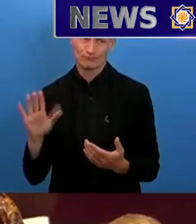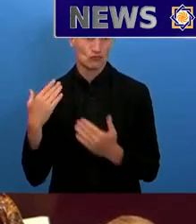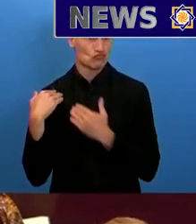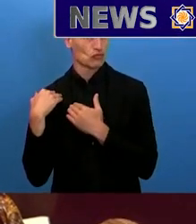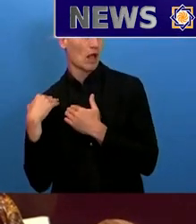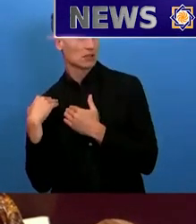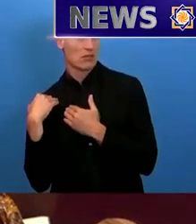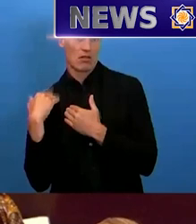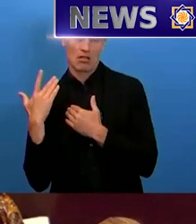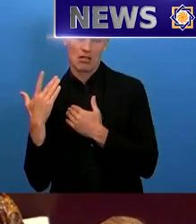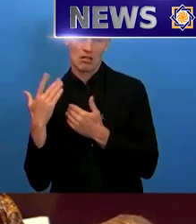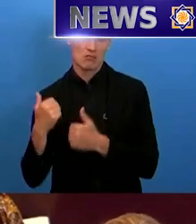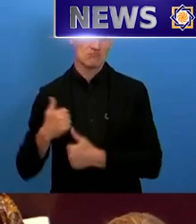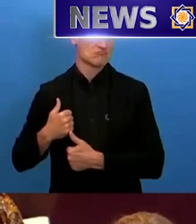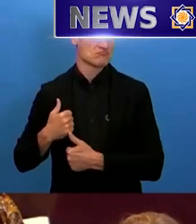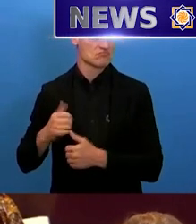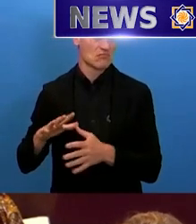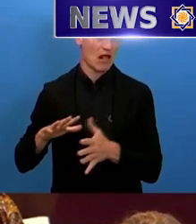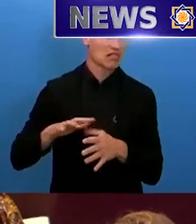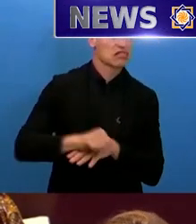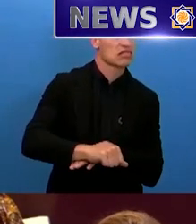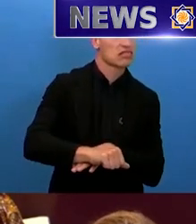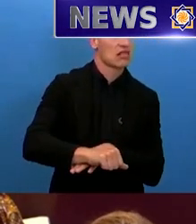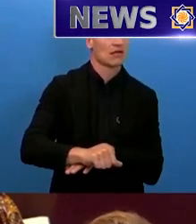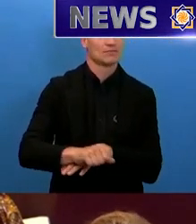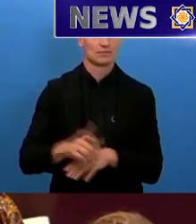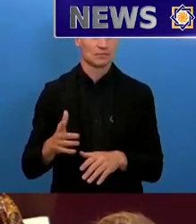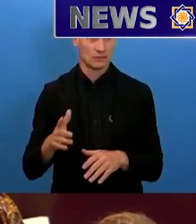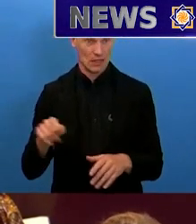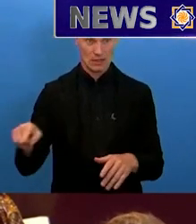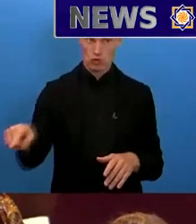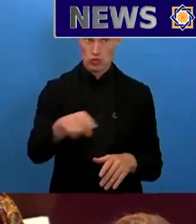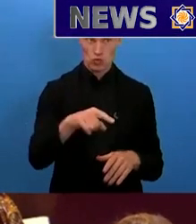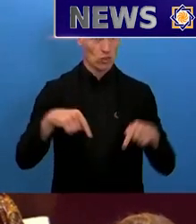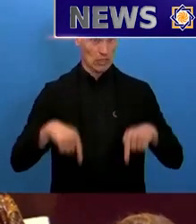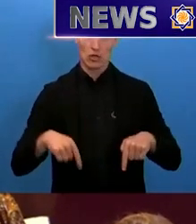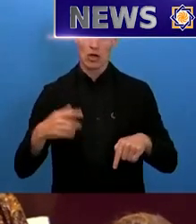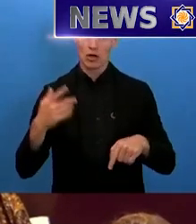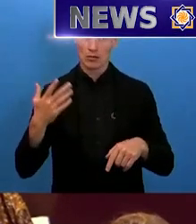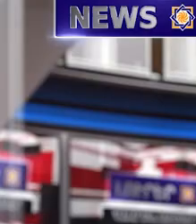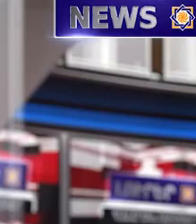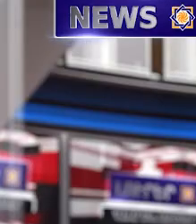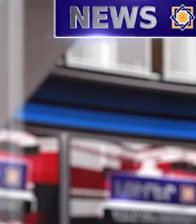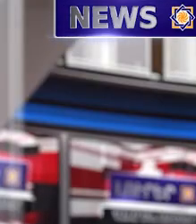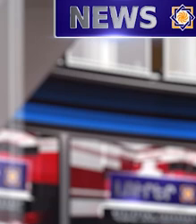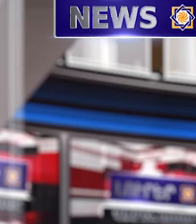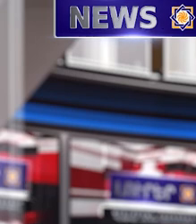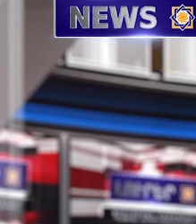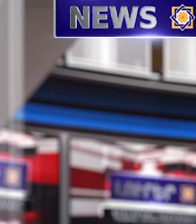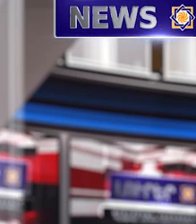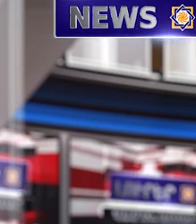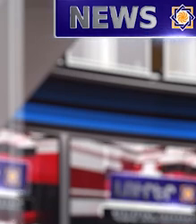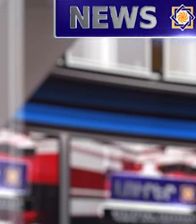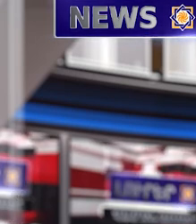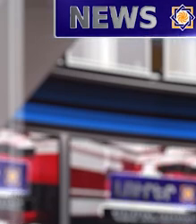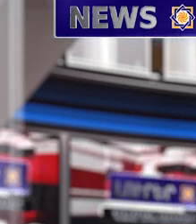from their lands, emphasized Mr. Armenag Aprahamian. Despite all this, he mentioned again determination. The terrible atrocity